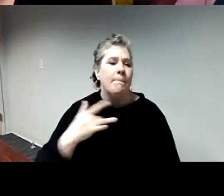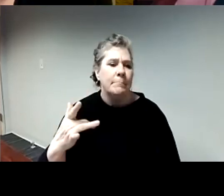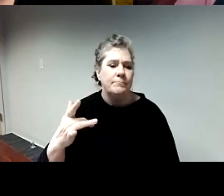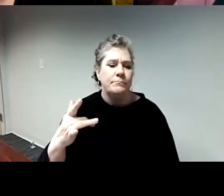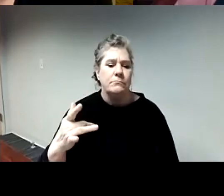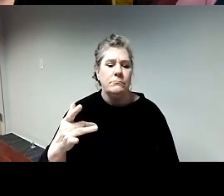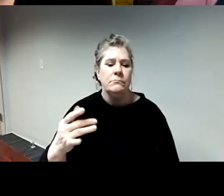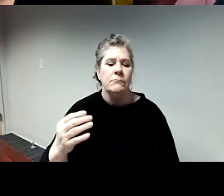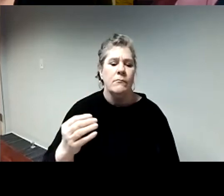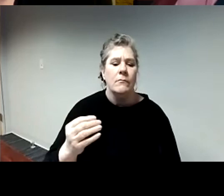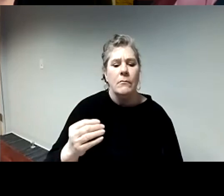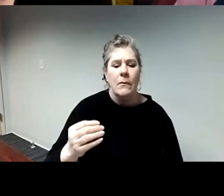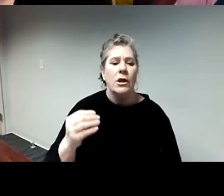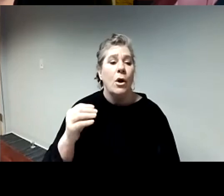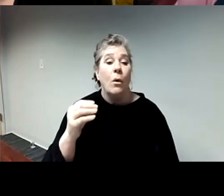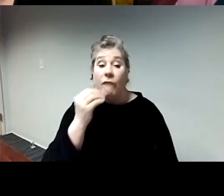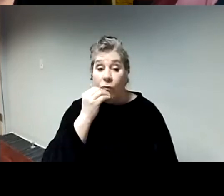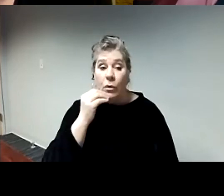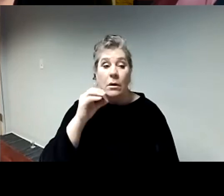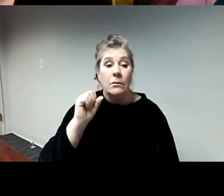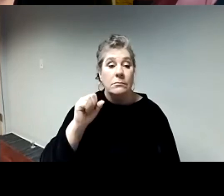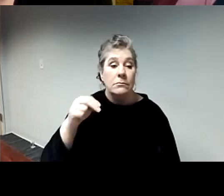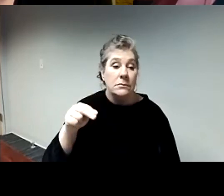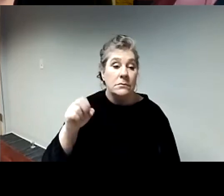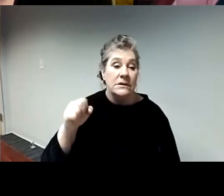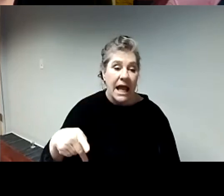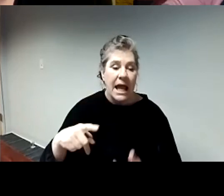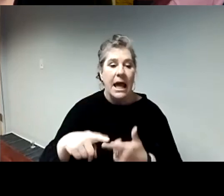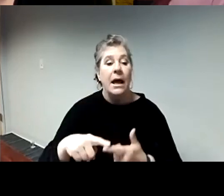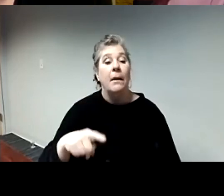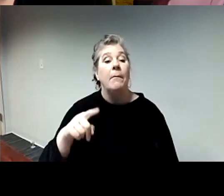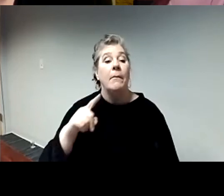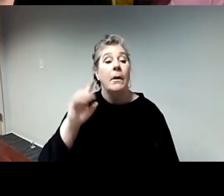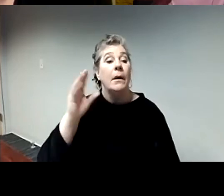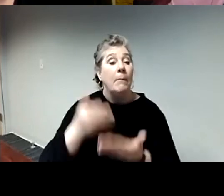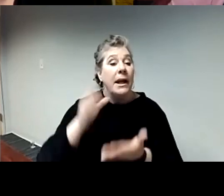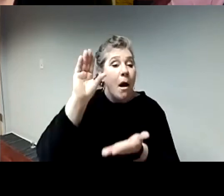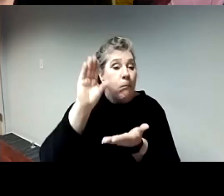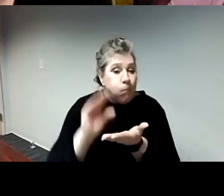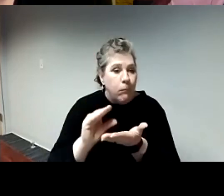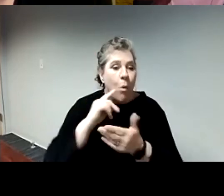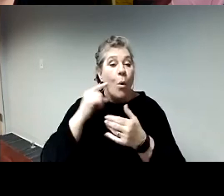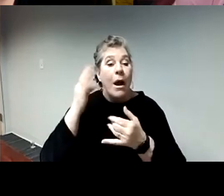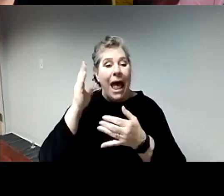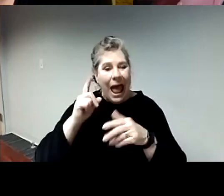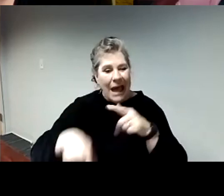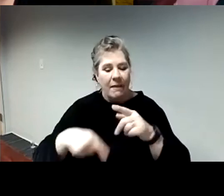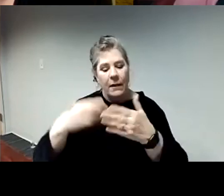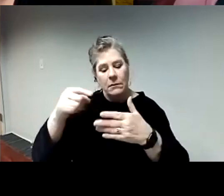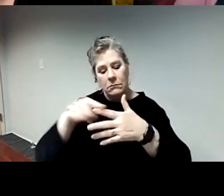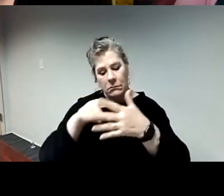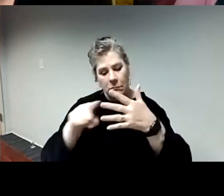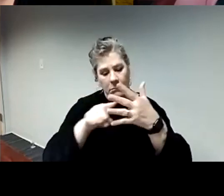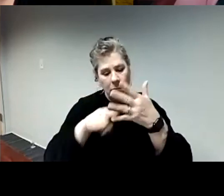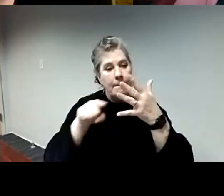food stamp, like EET benefits might diminish, or their resources might diminish throughout the month. We see that people